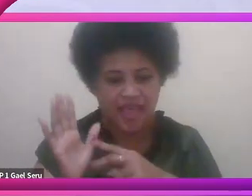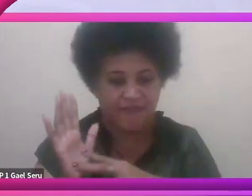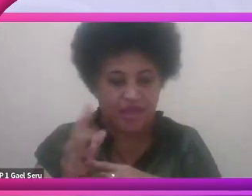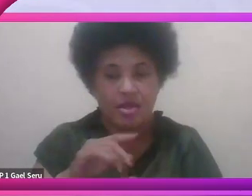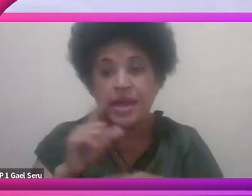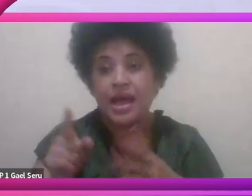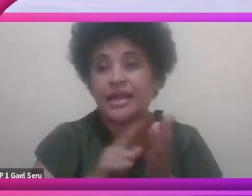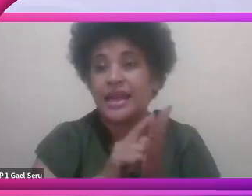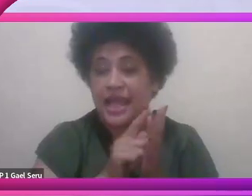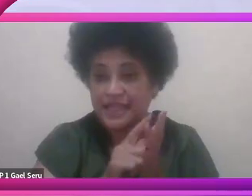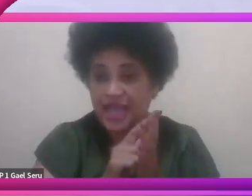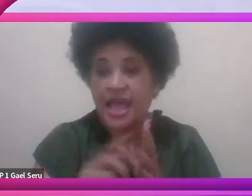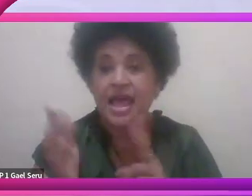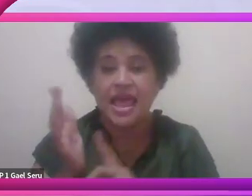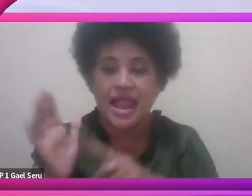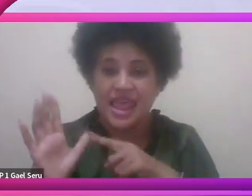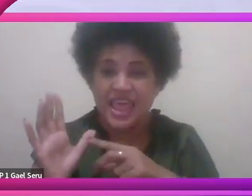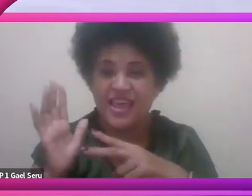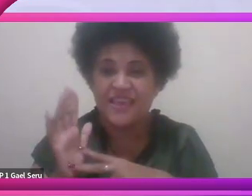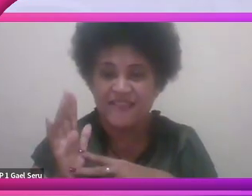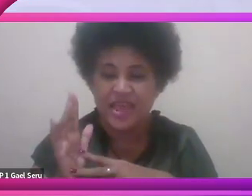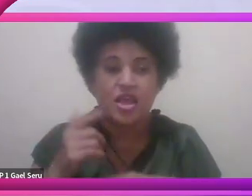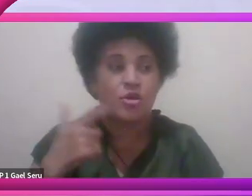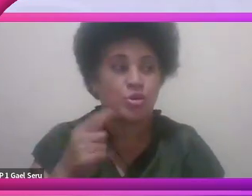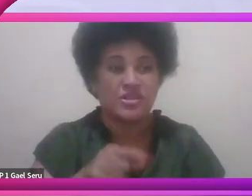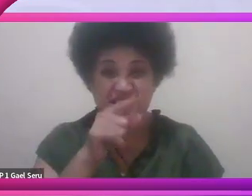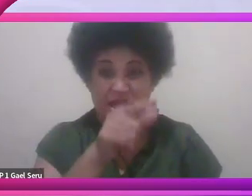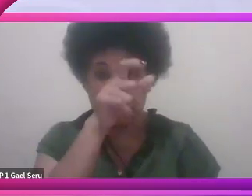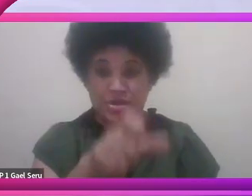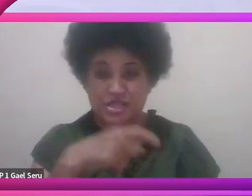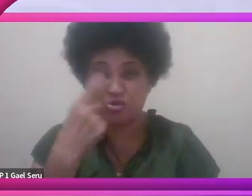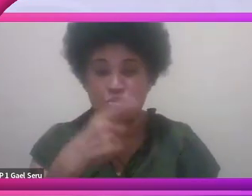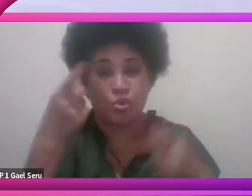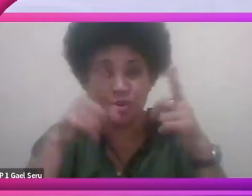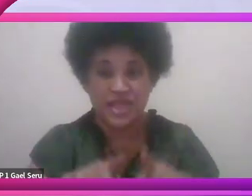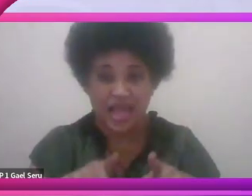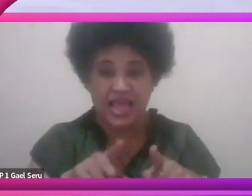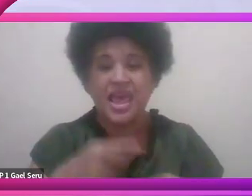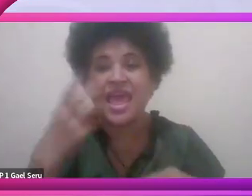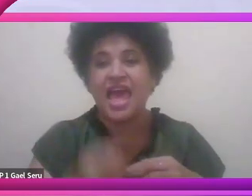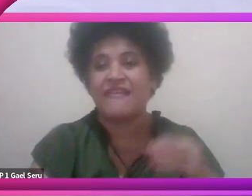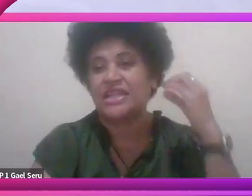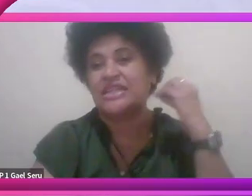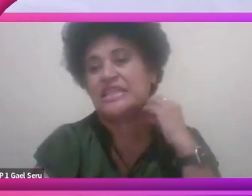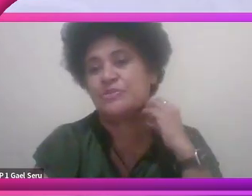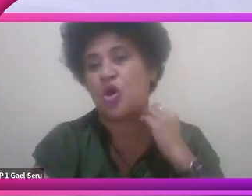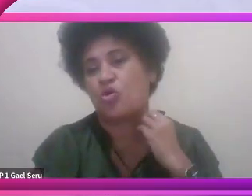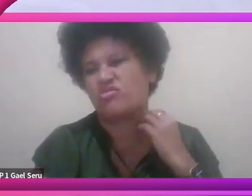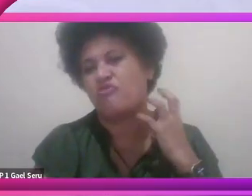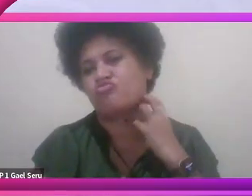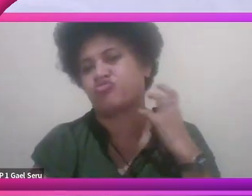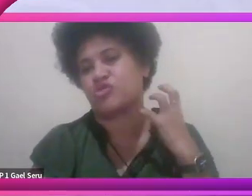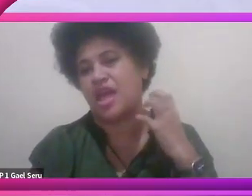call LAV because they found the person who died from HIV have lymph node enlarged. So they call, this is a